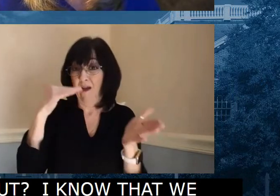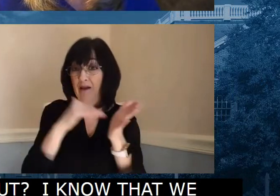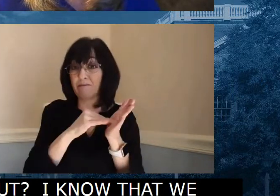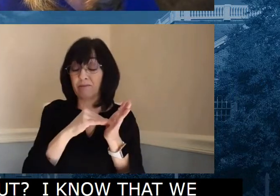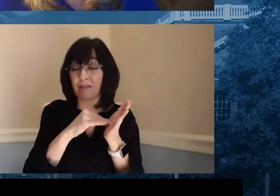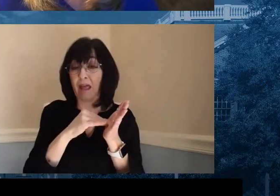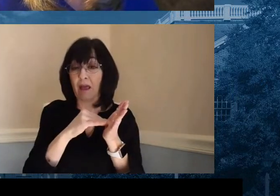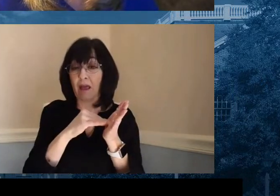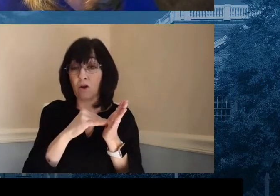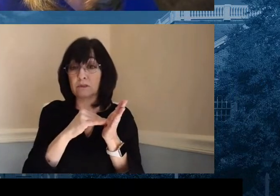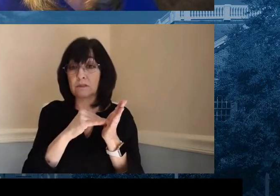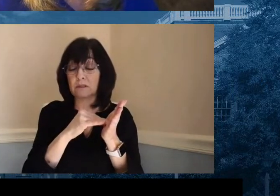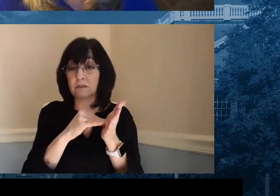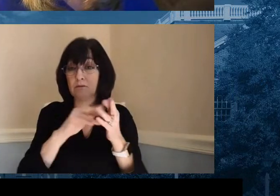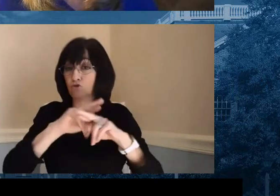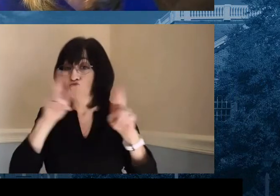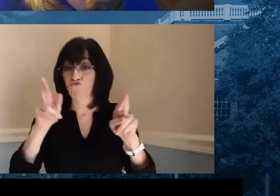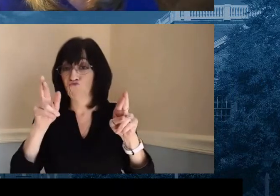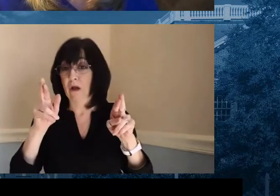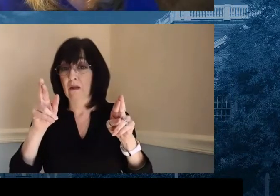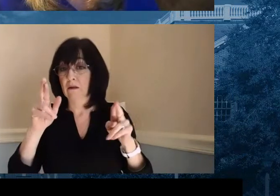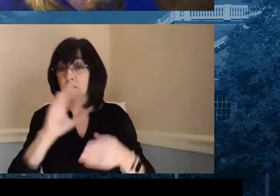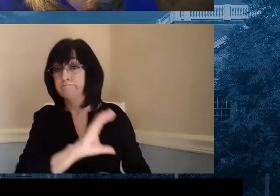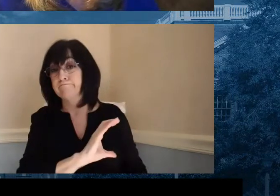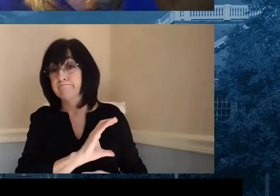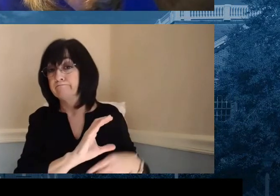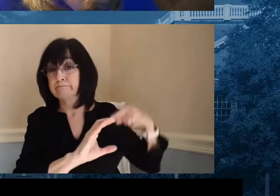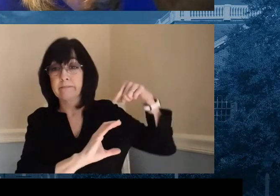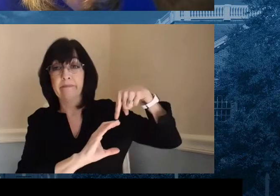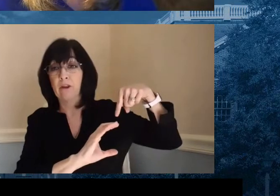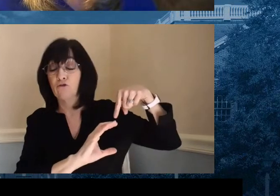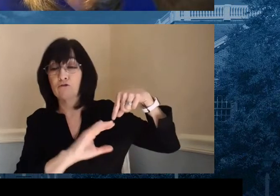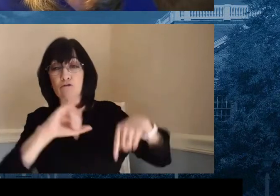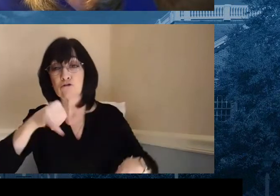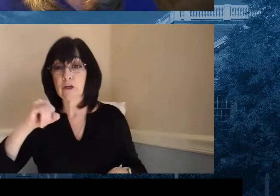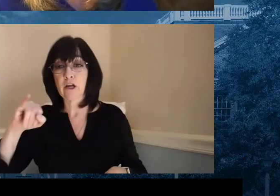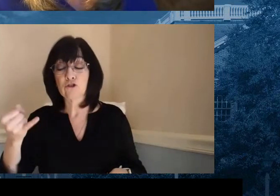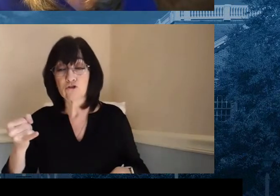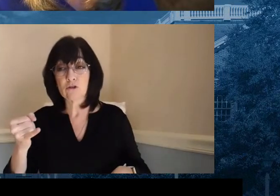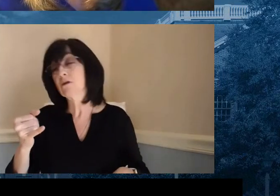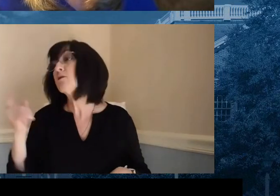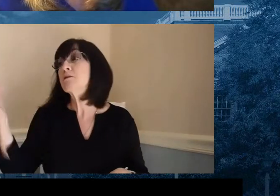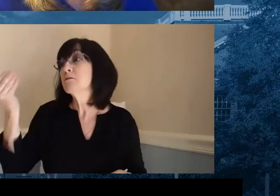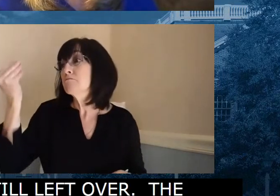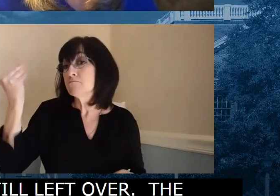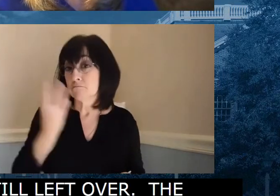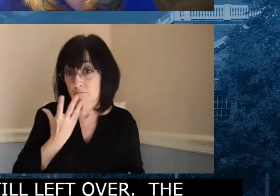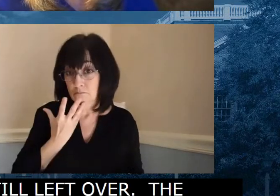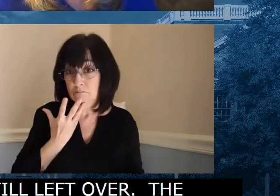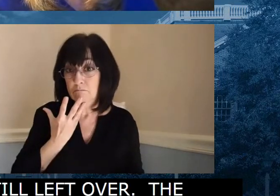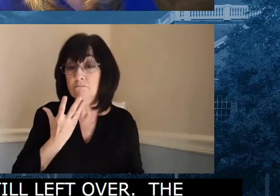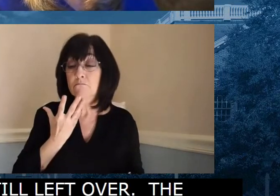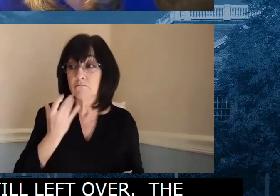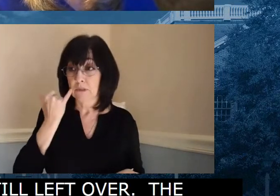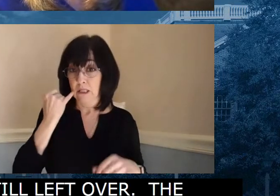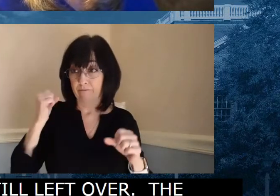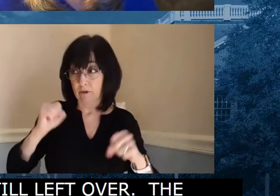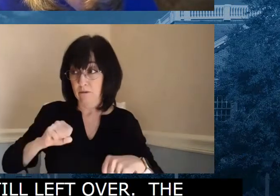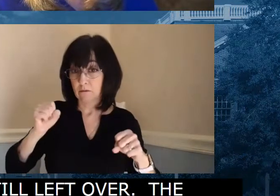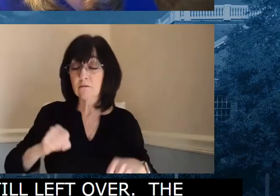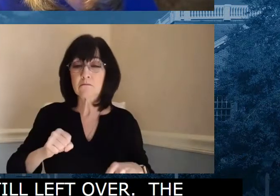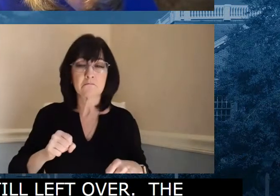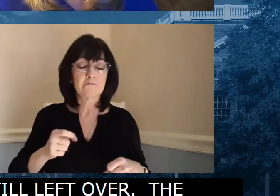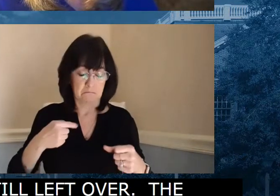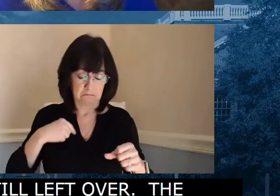over. And the thought is if the green light is given, it will be utilized next week at our last weekend at Dover National